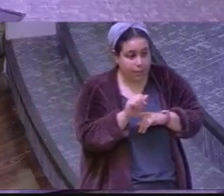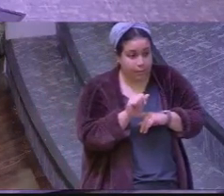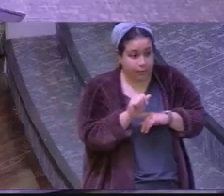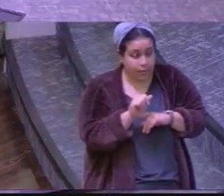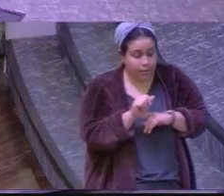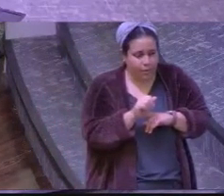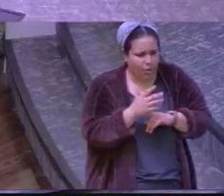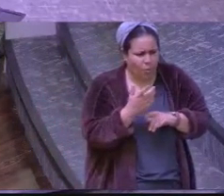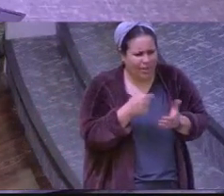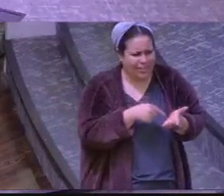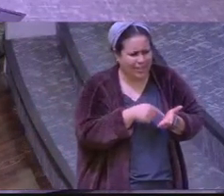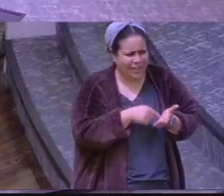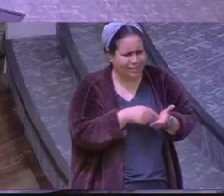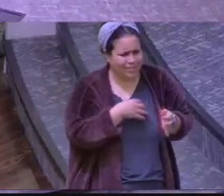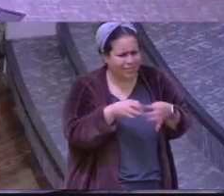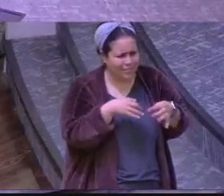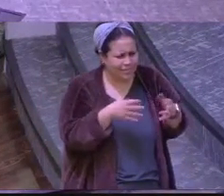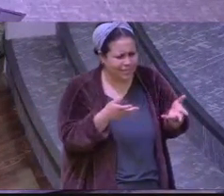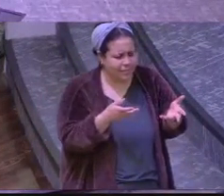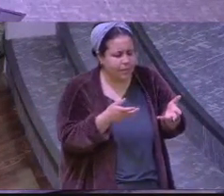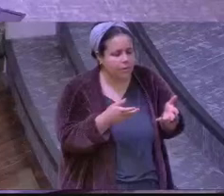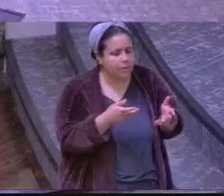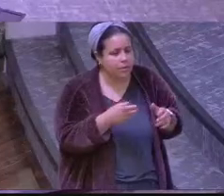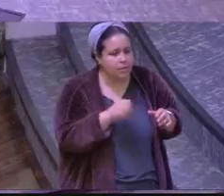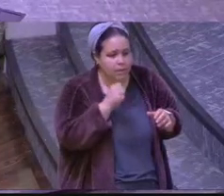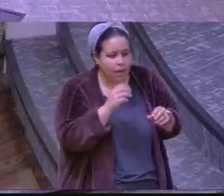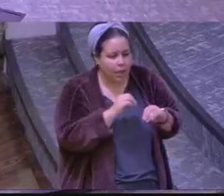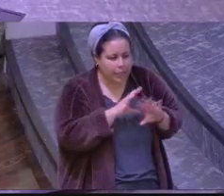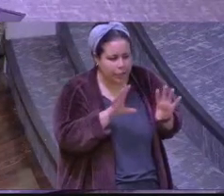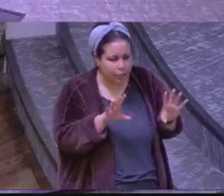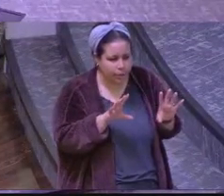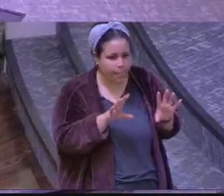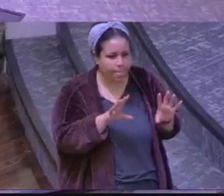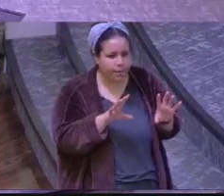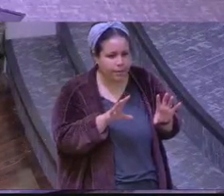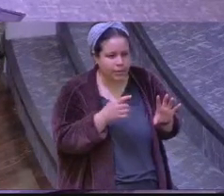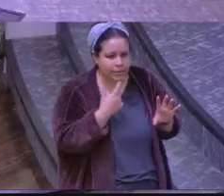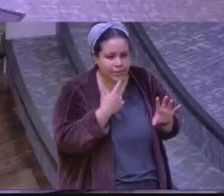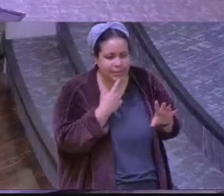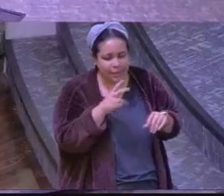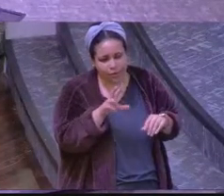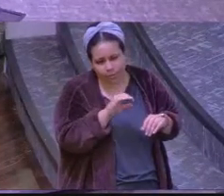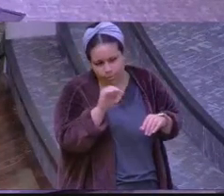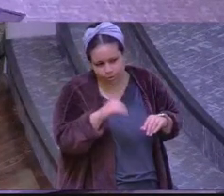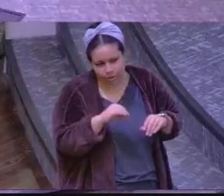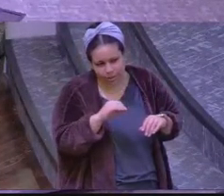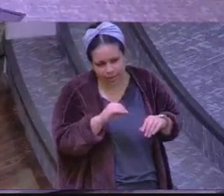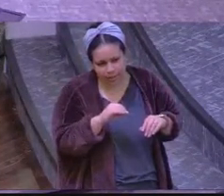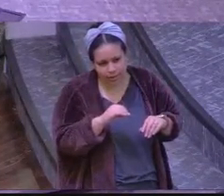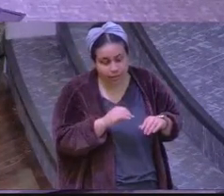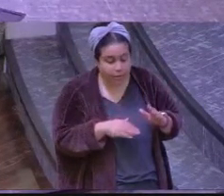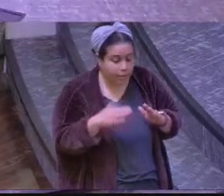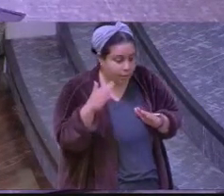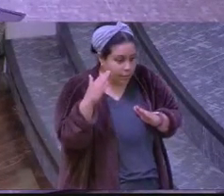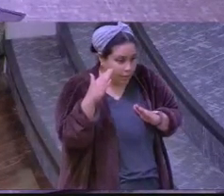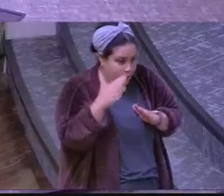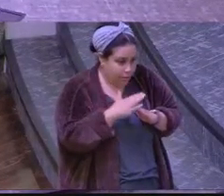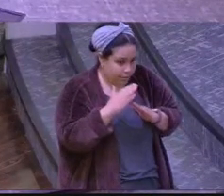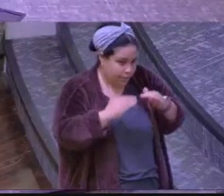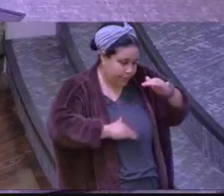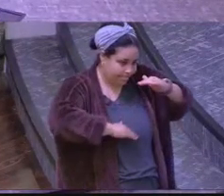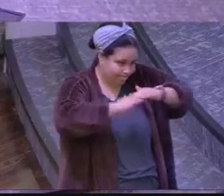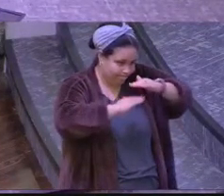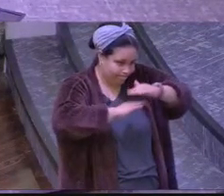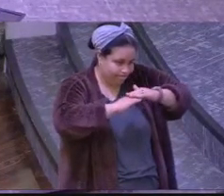bill. Mm-hmm. Originally what they were saying is that they would do the 3% cap. It would have to go on a referendum to the voters in